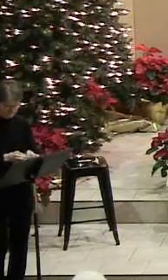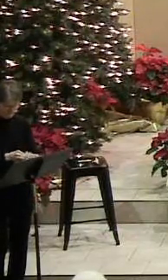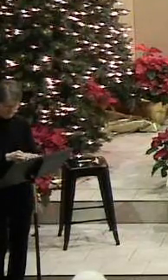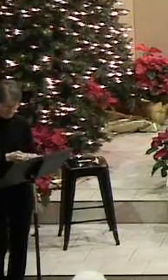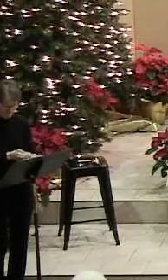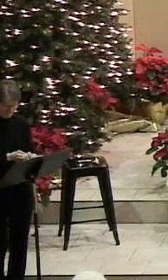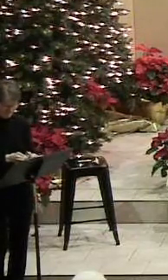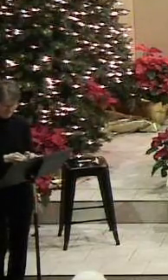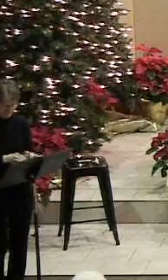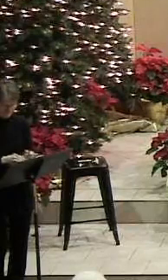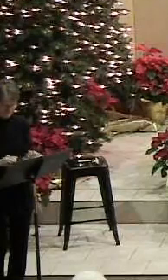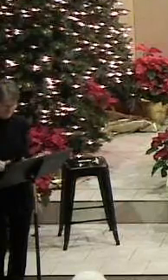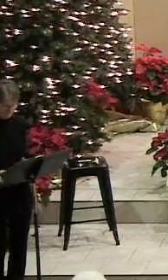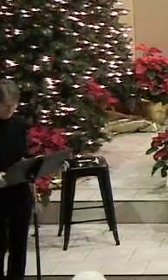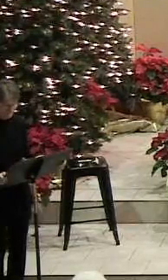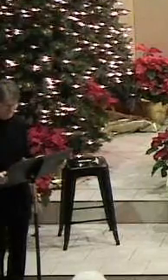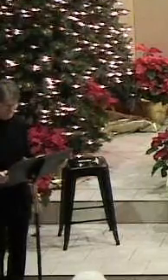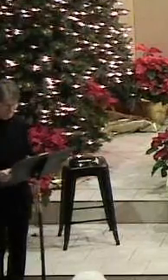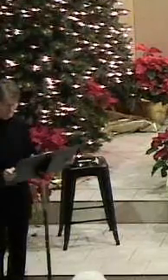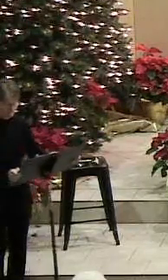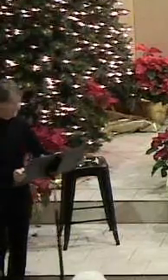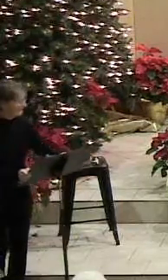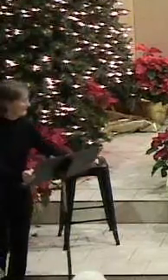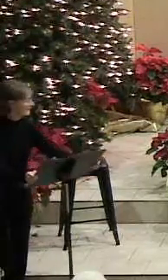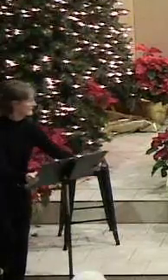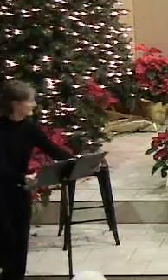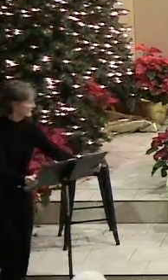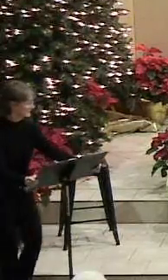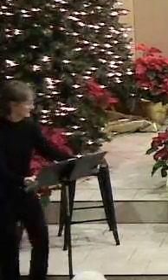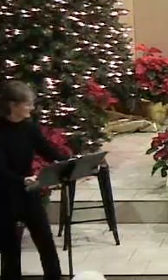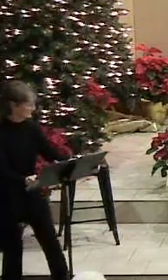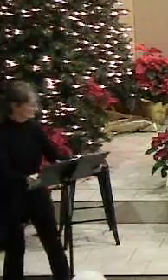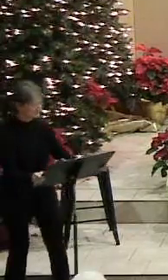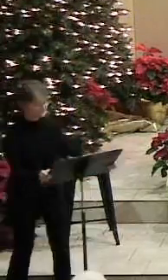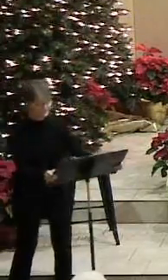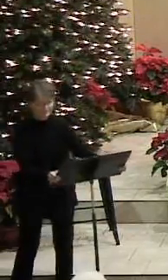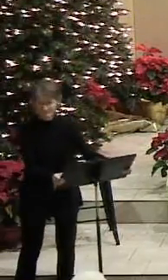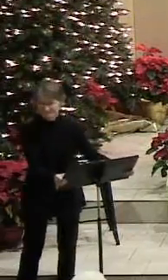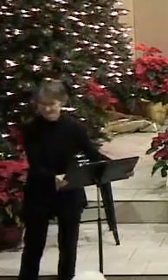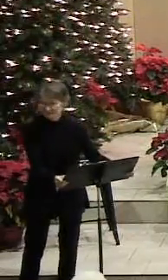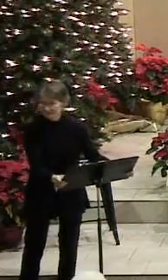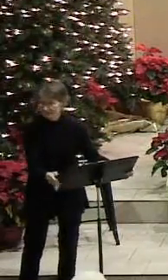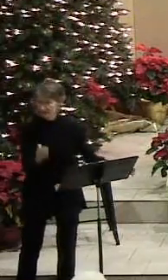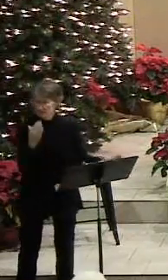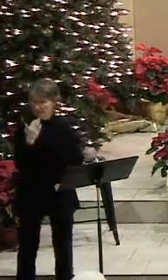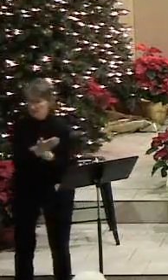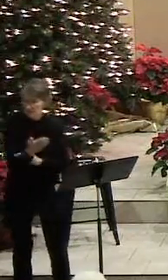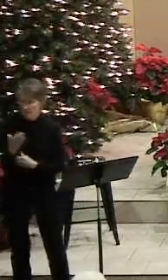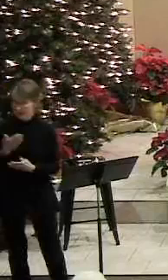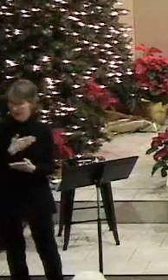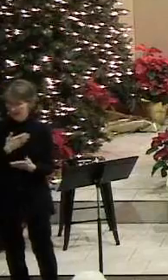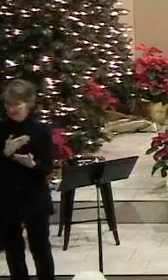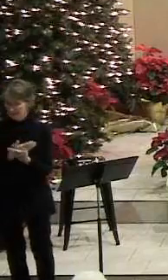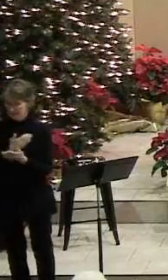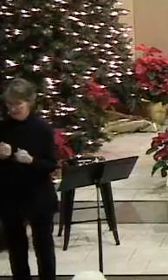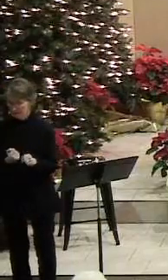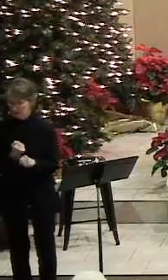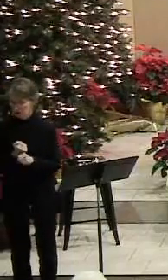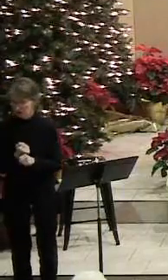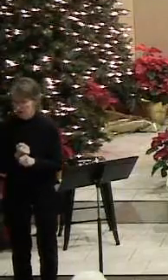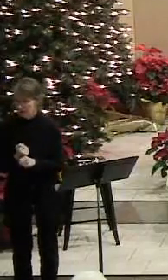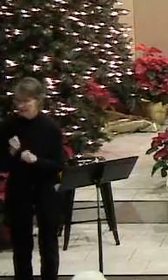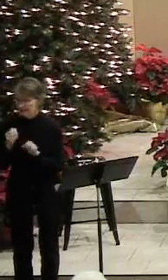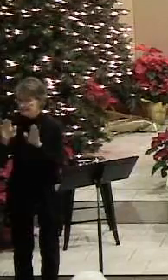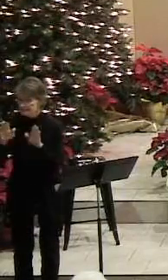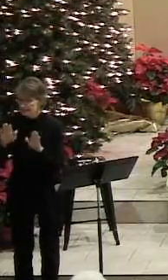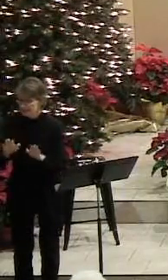of Mary, the Holy Mother of God, and to welcome in the new year. Sunday, January 16th,